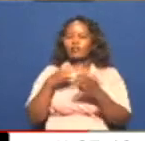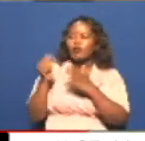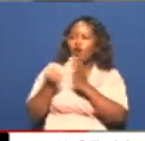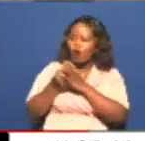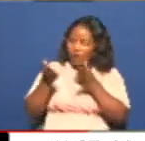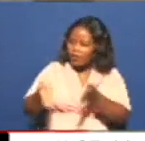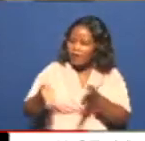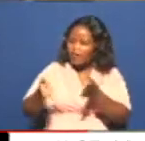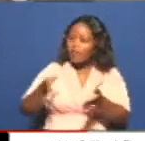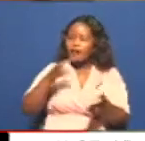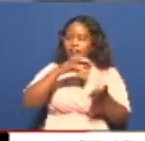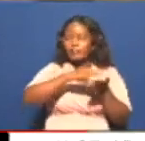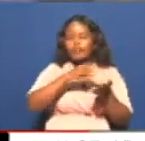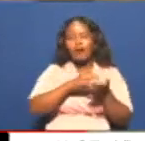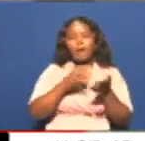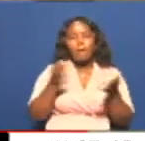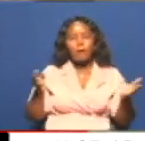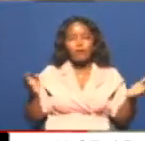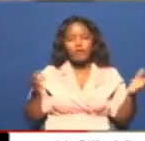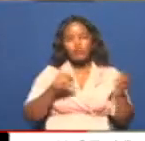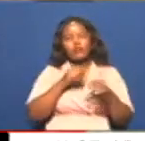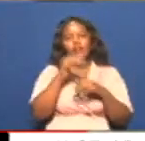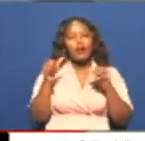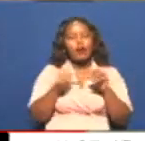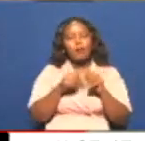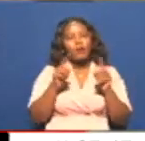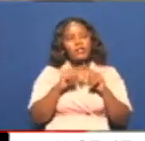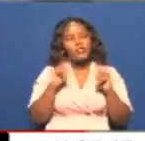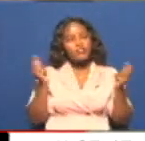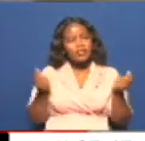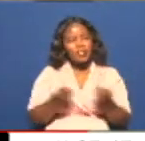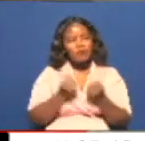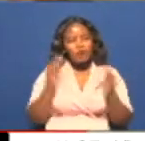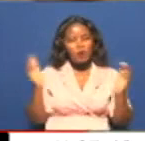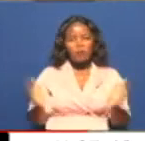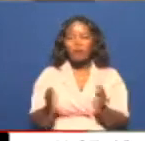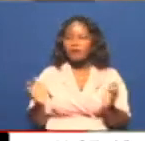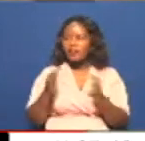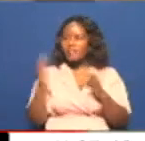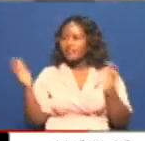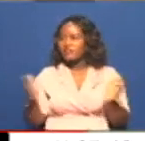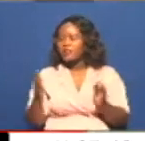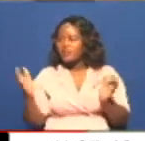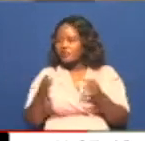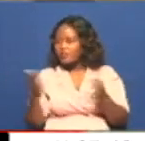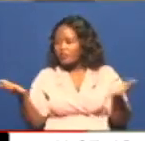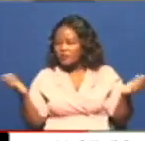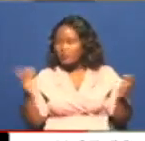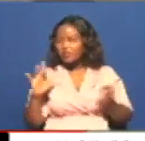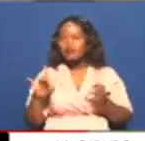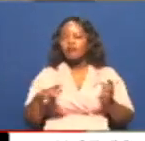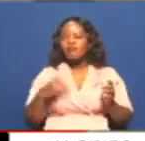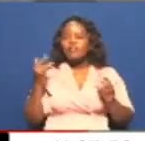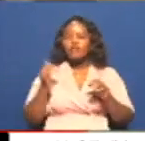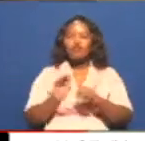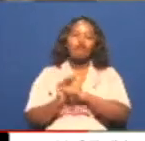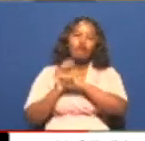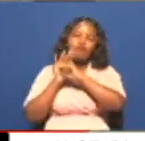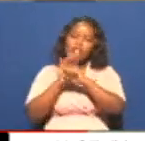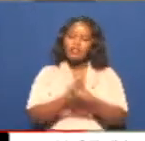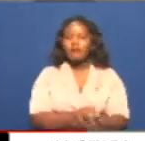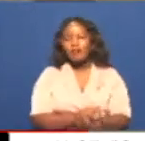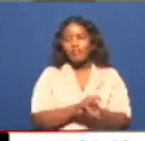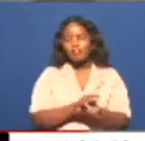this current position of ethnic mobilization, the feeling of victimization, and